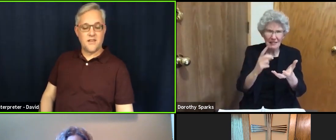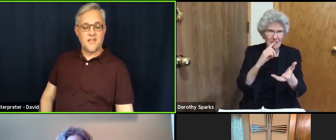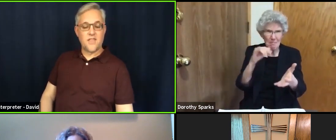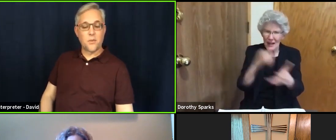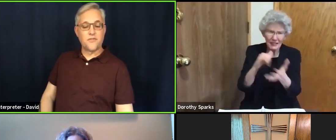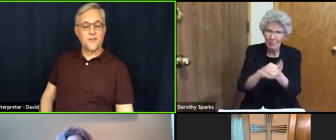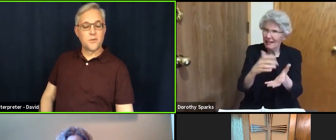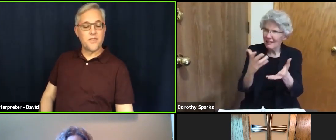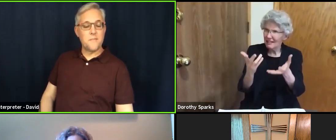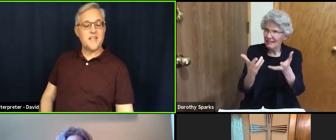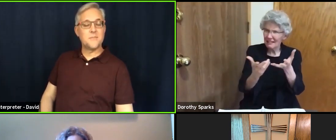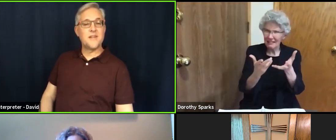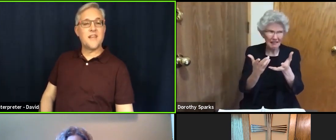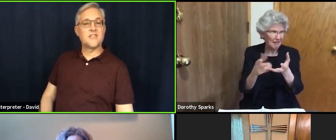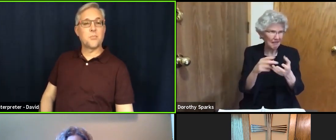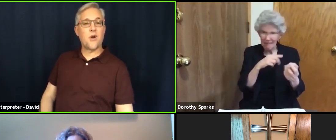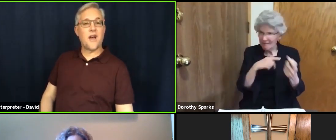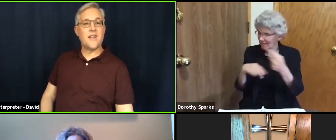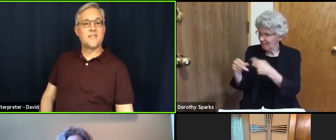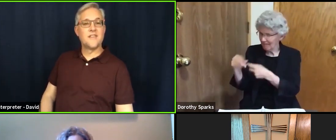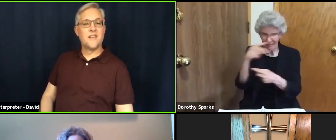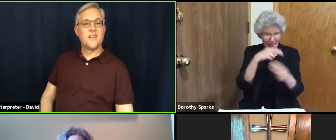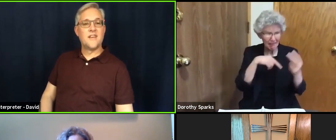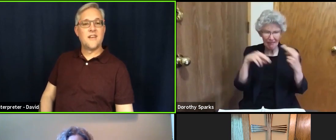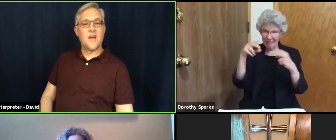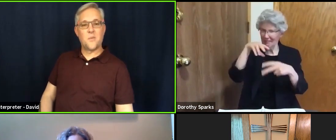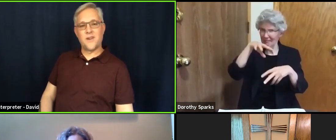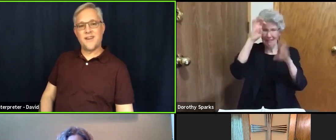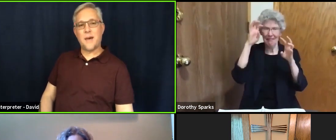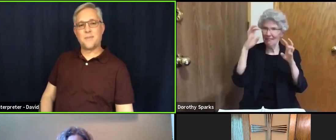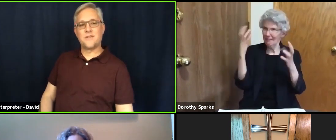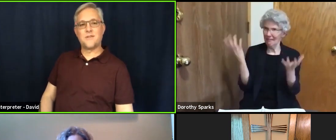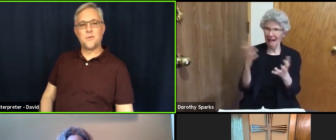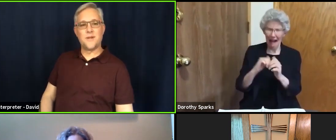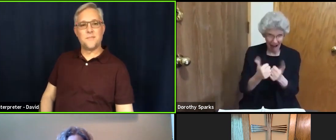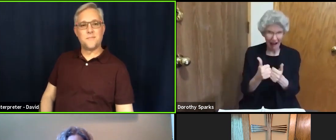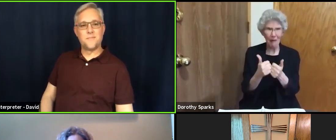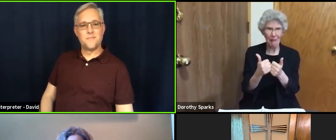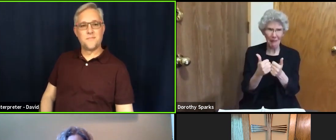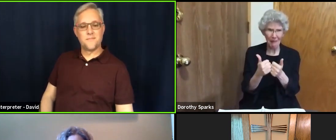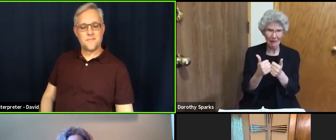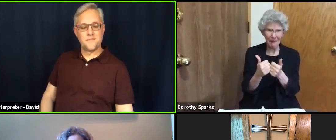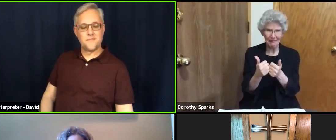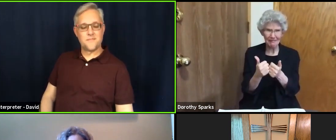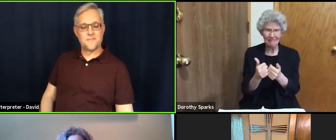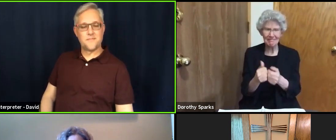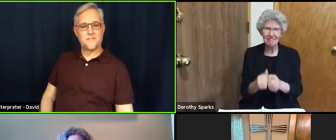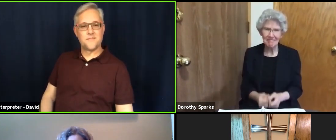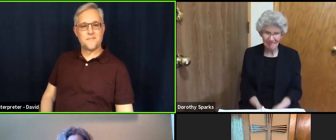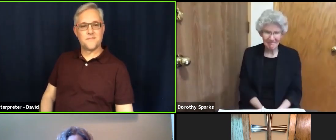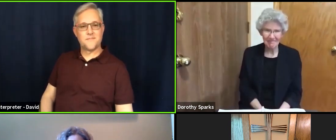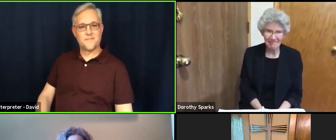money. They were filled with amazement and surprise at what had happened to him.